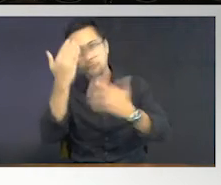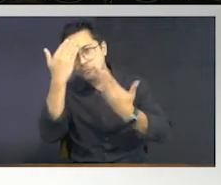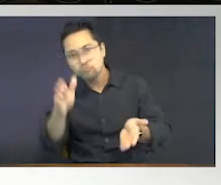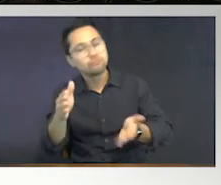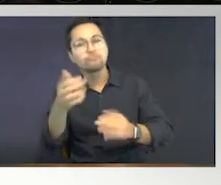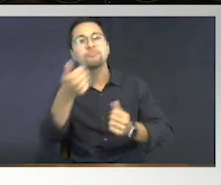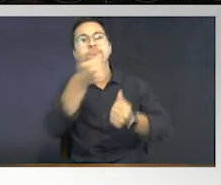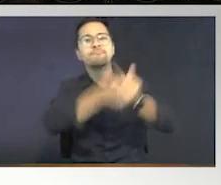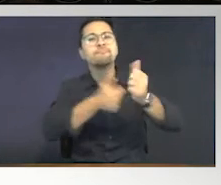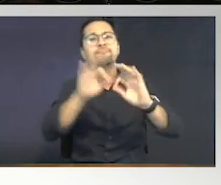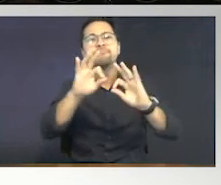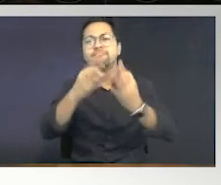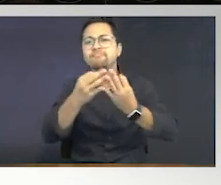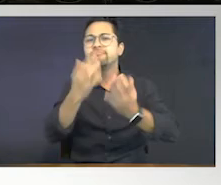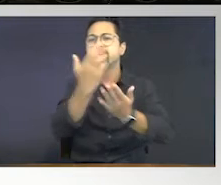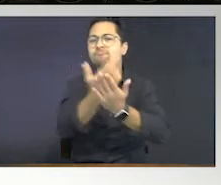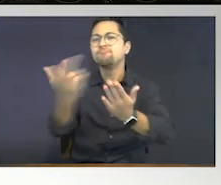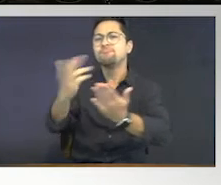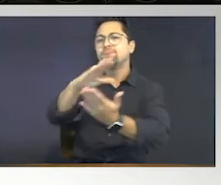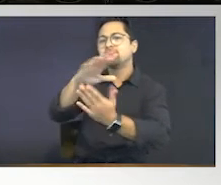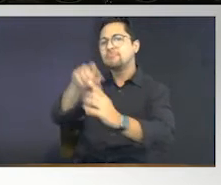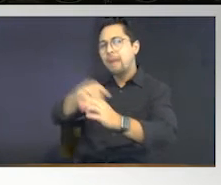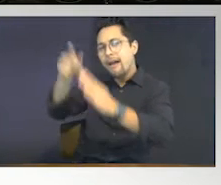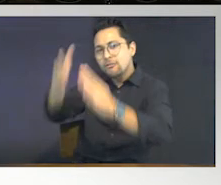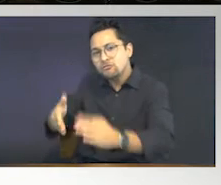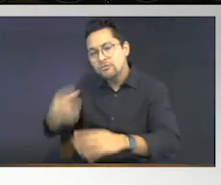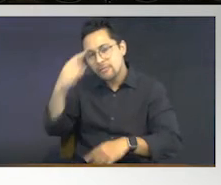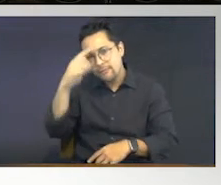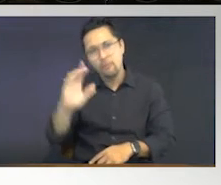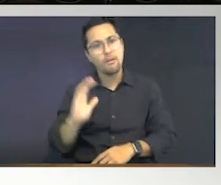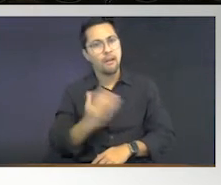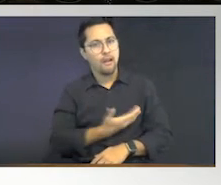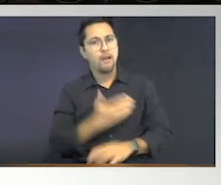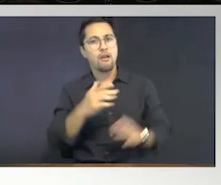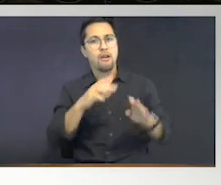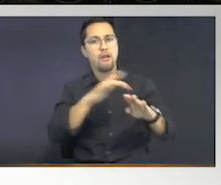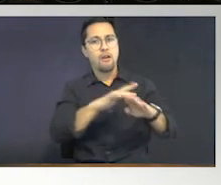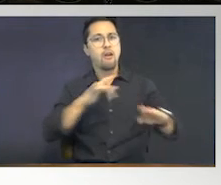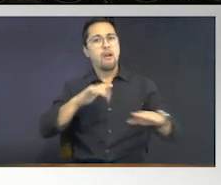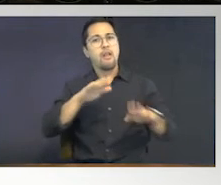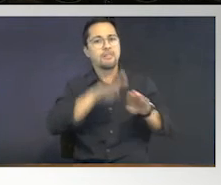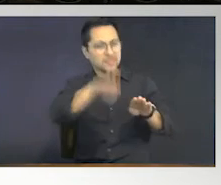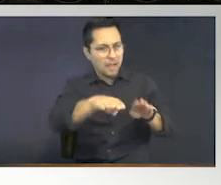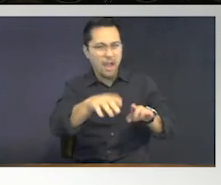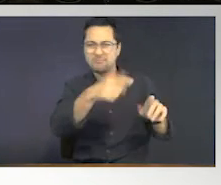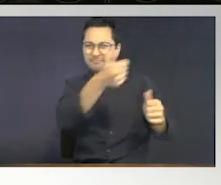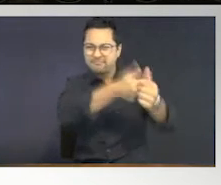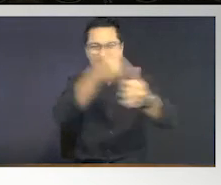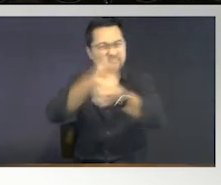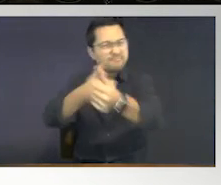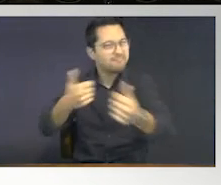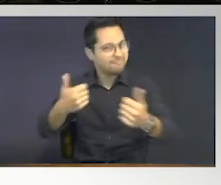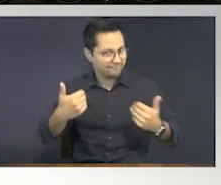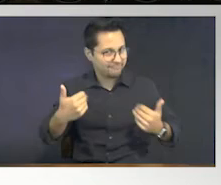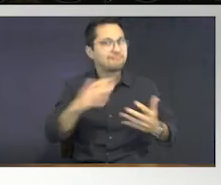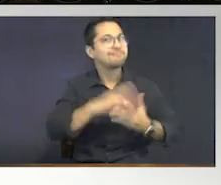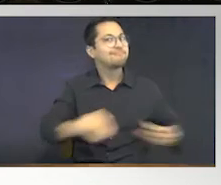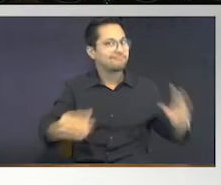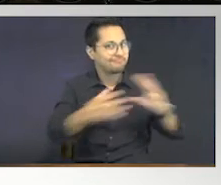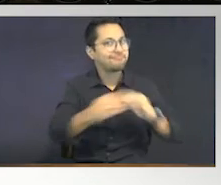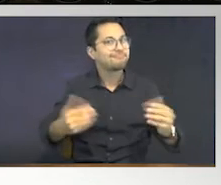every family resource specialist in the Early Steps program has a story. The main